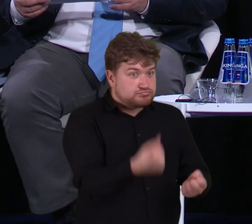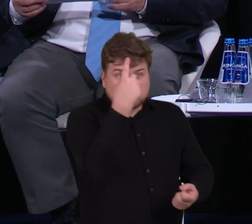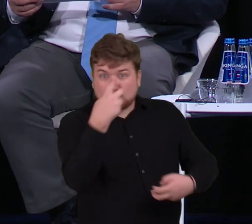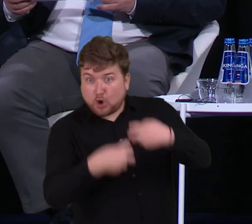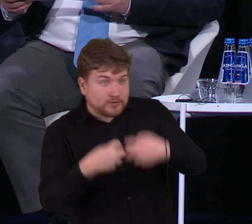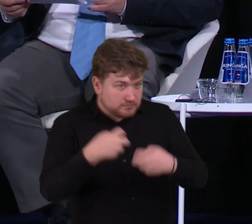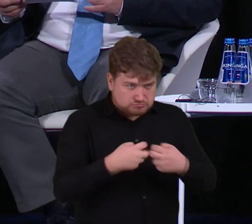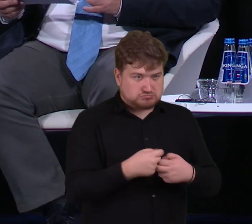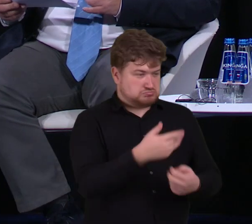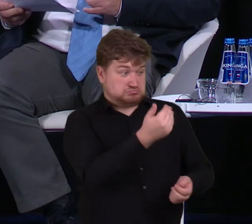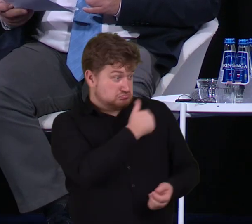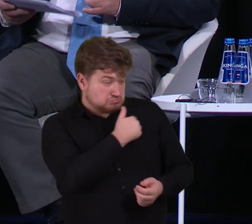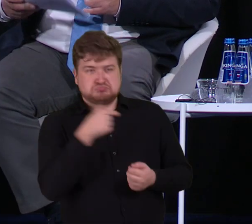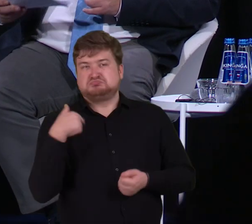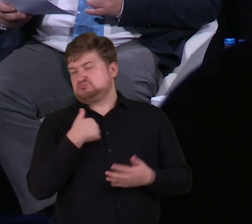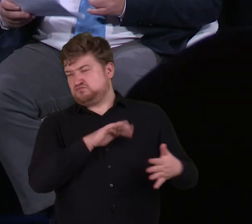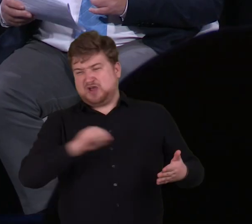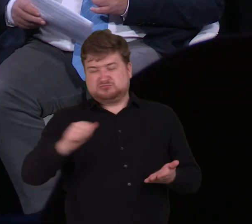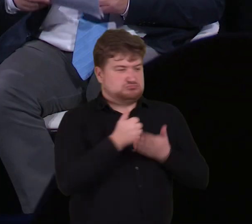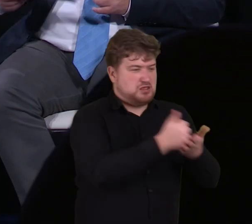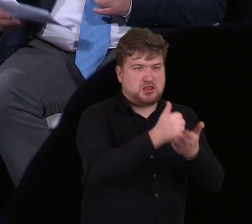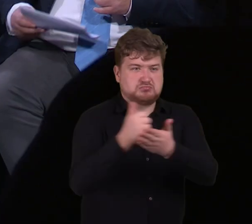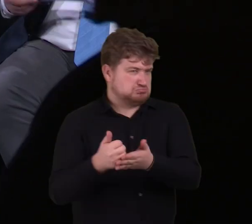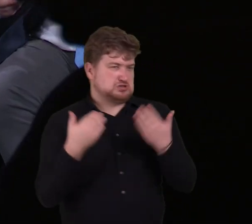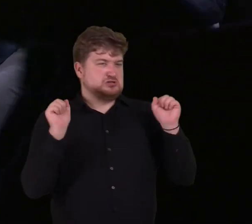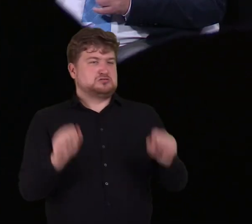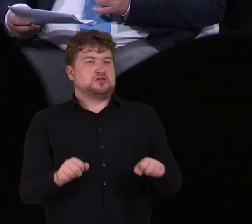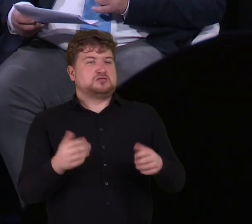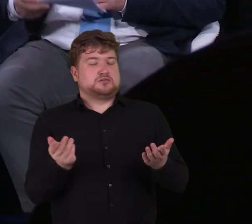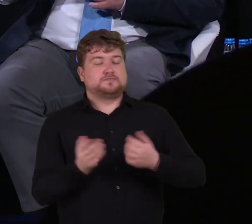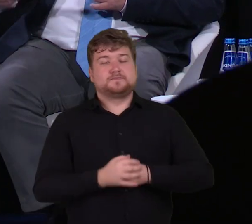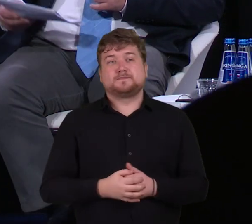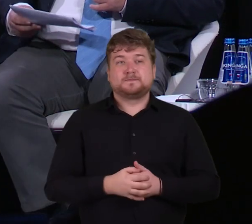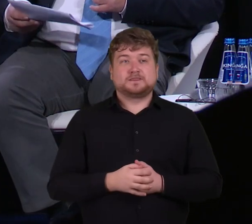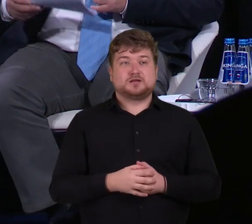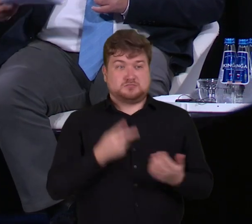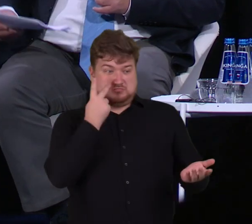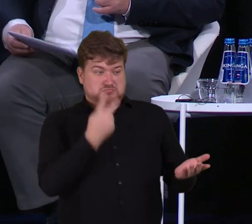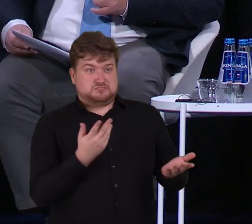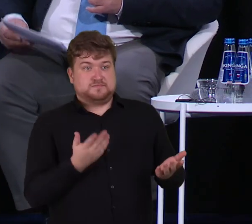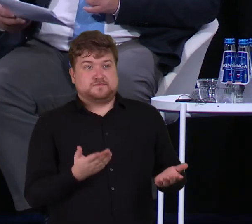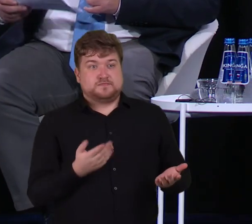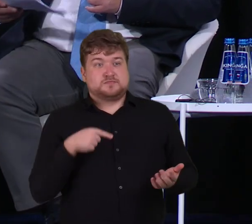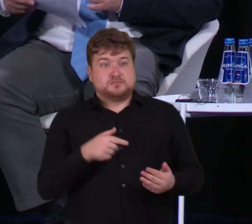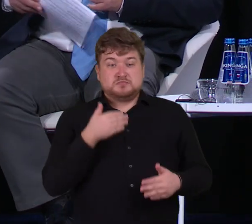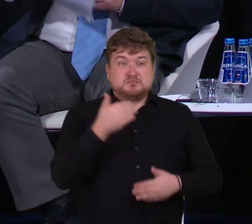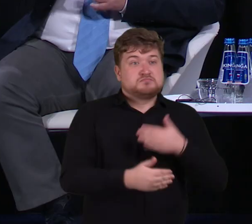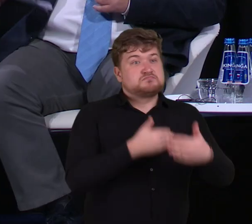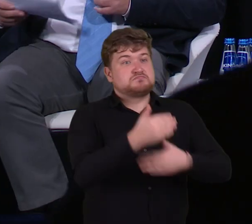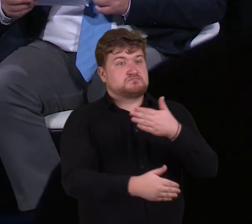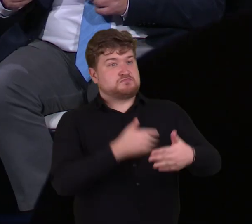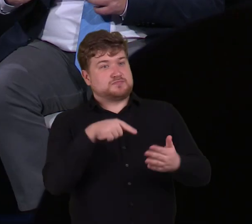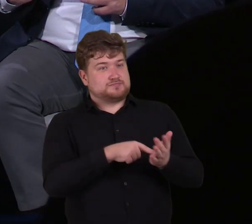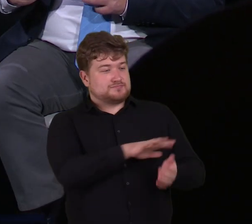innovative development in these territories. So this shows the process, the governance process, and the model. The model